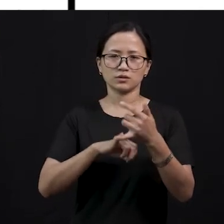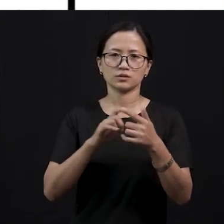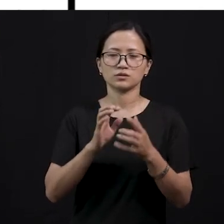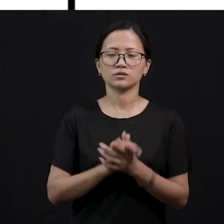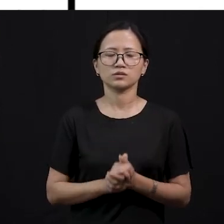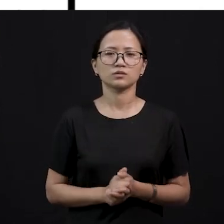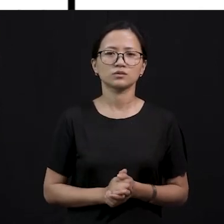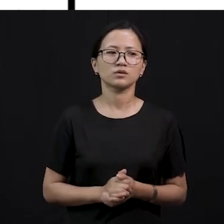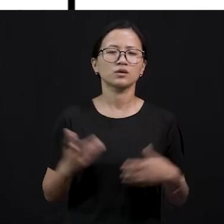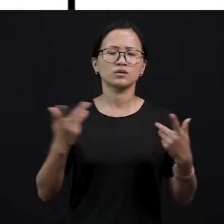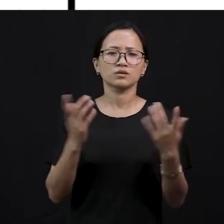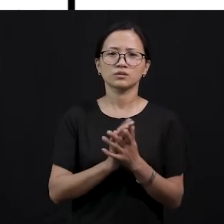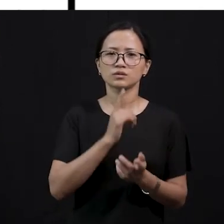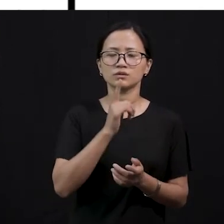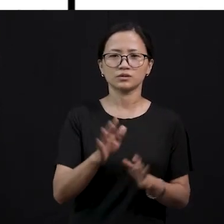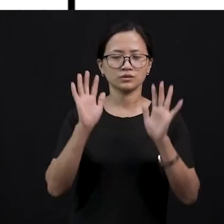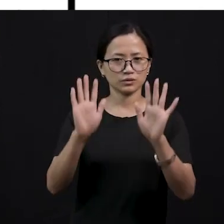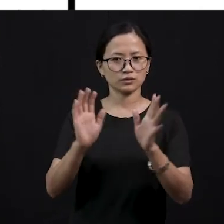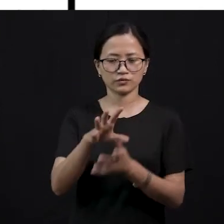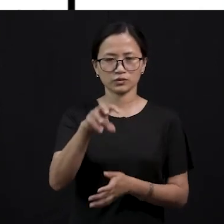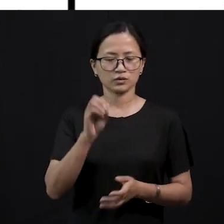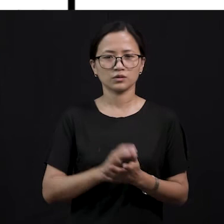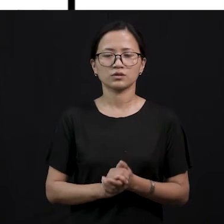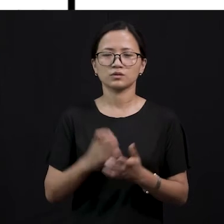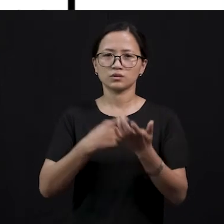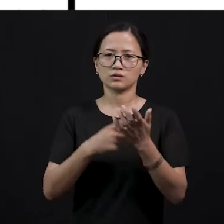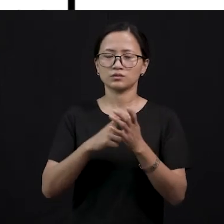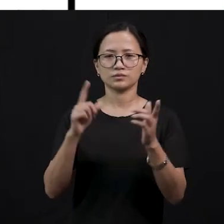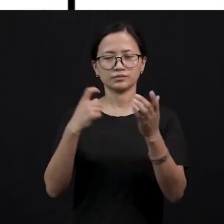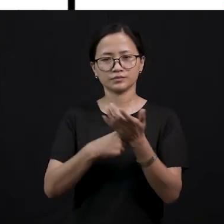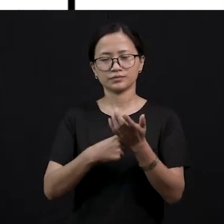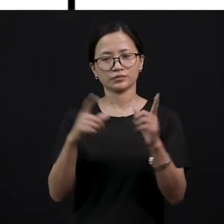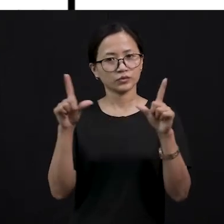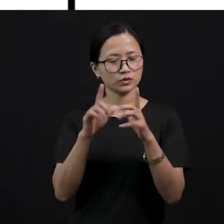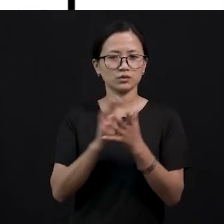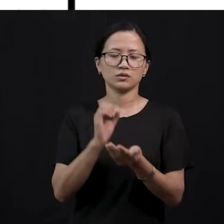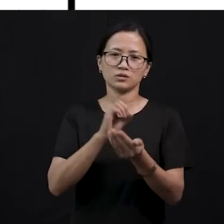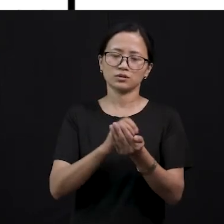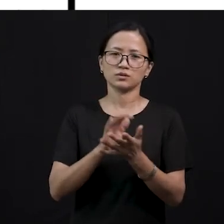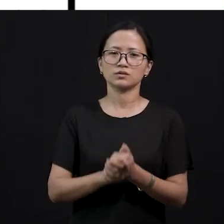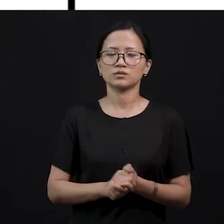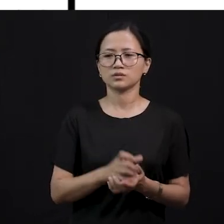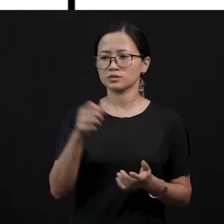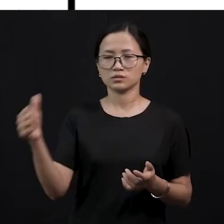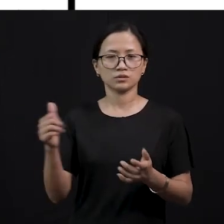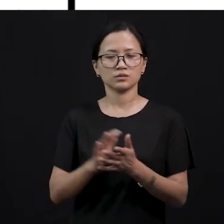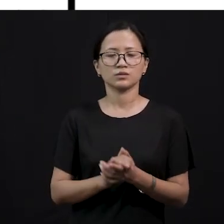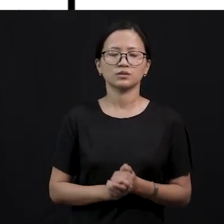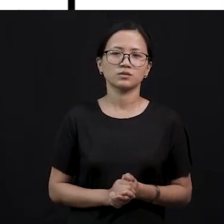wide dissemination. So whatever information you have got, it would be recorded and it can be accessed by somebody else as